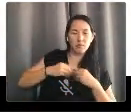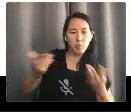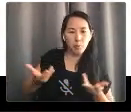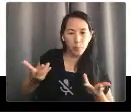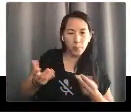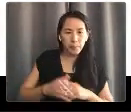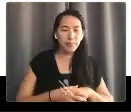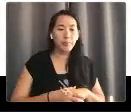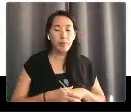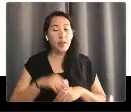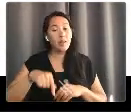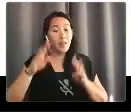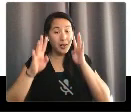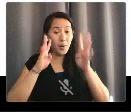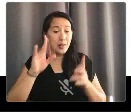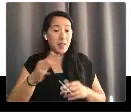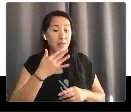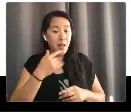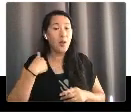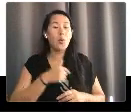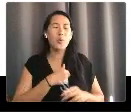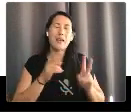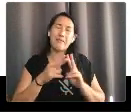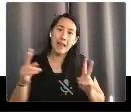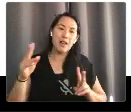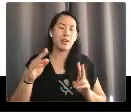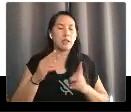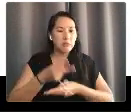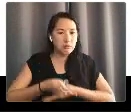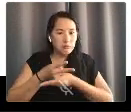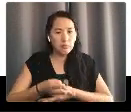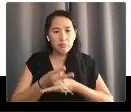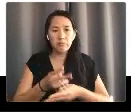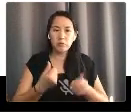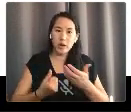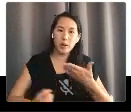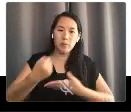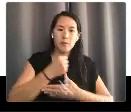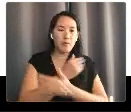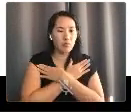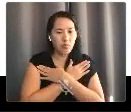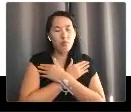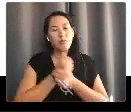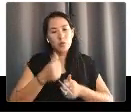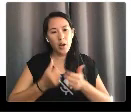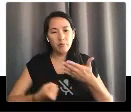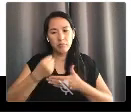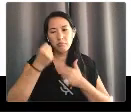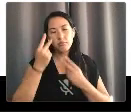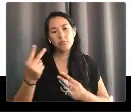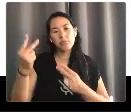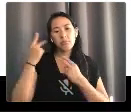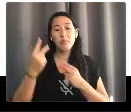At Creatives of Color, we have been deliberately channeling resources to prioritize rest and reflection. In fact, one of our